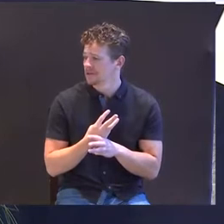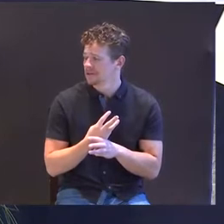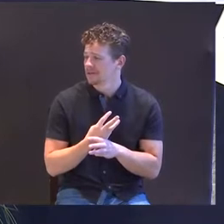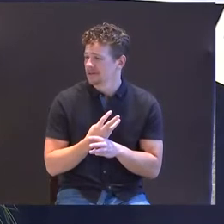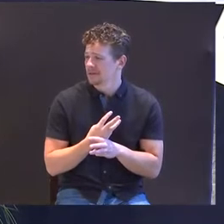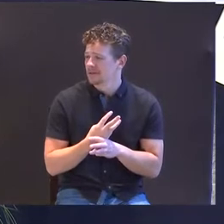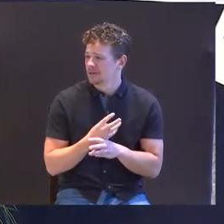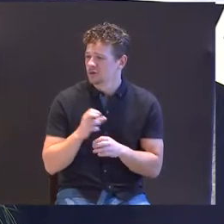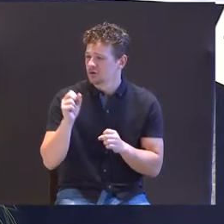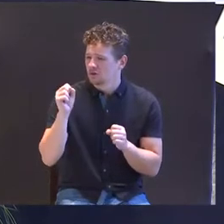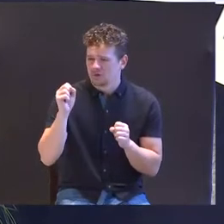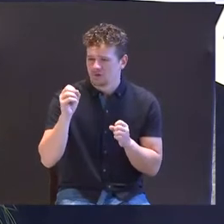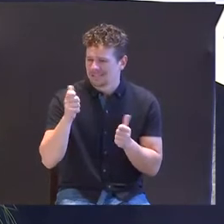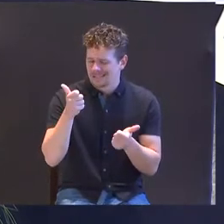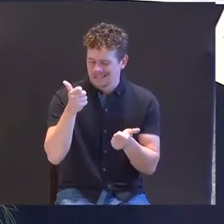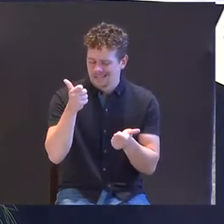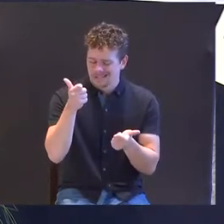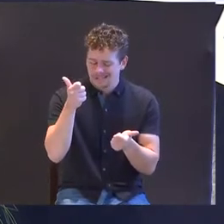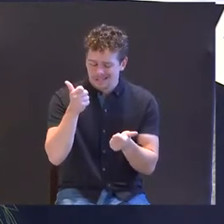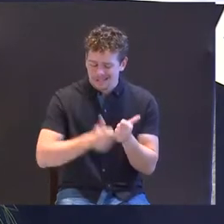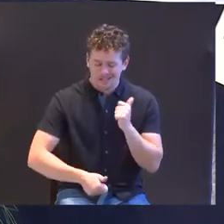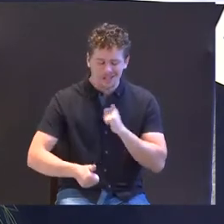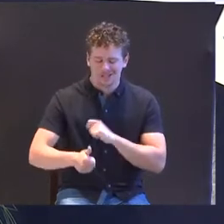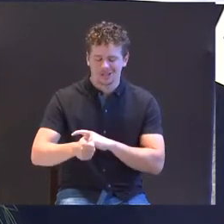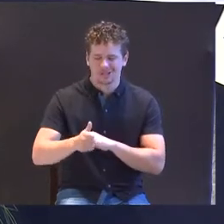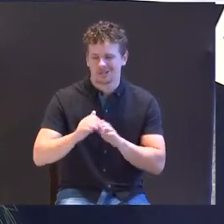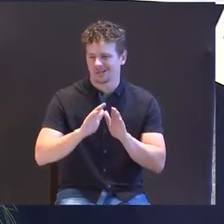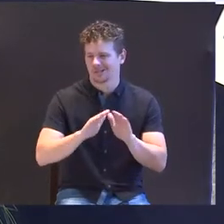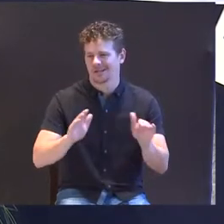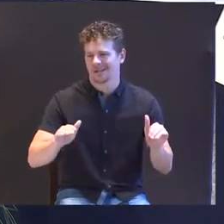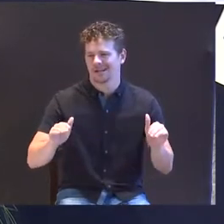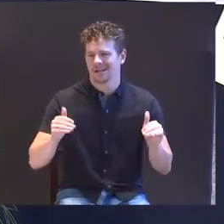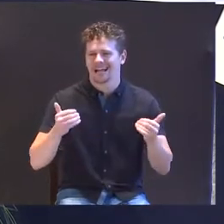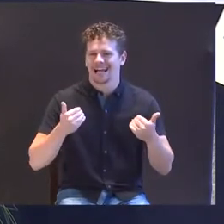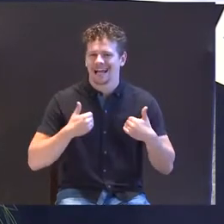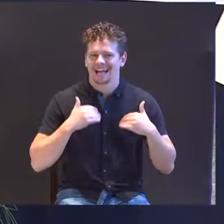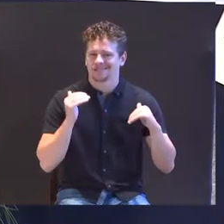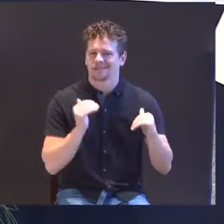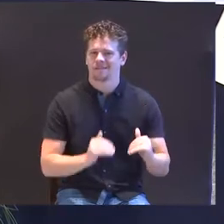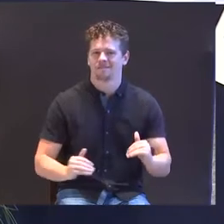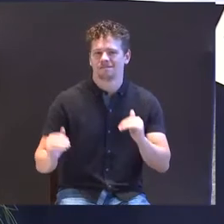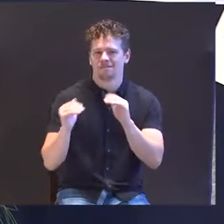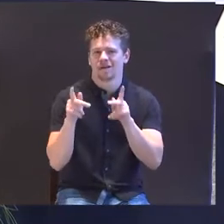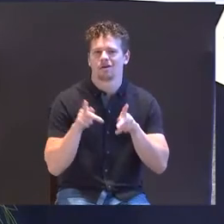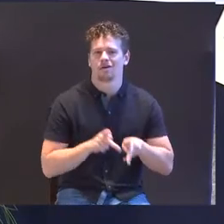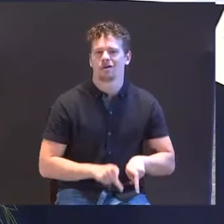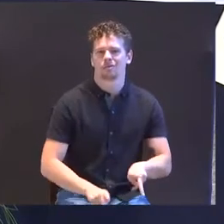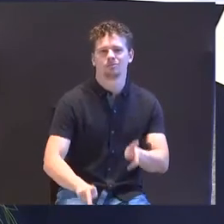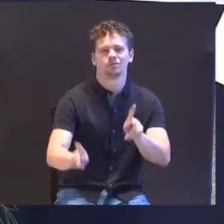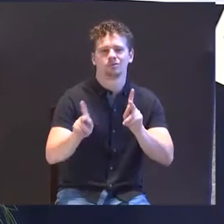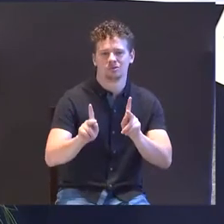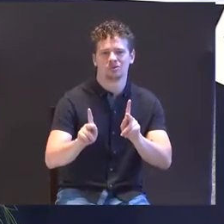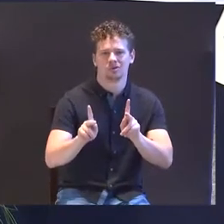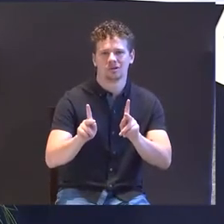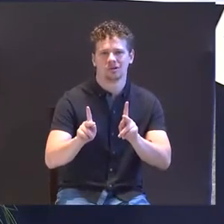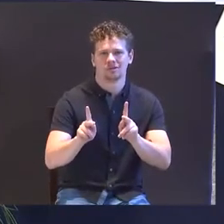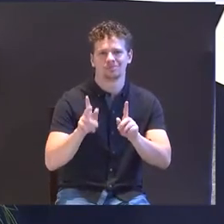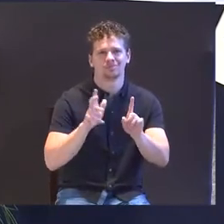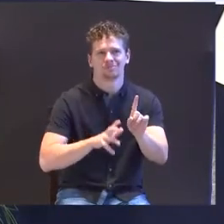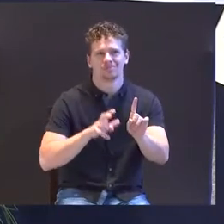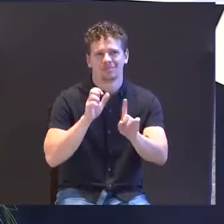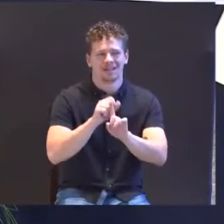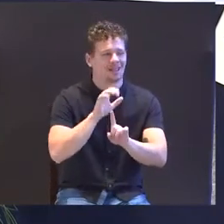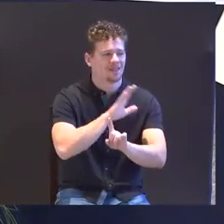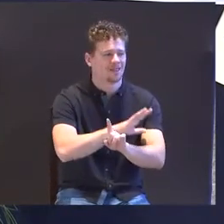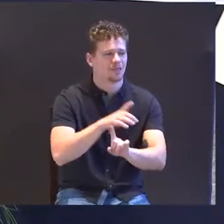so that every kid has a fair shot, a fair opportunity, it begins